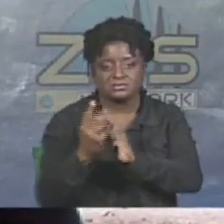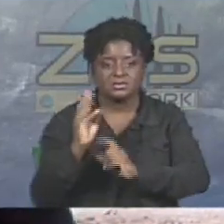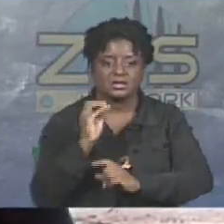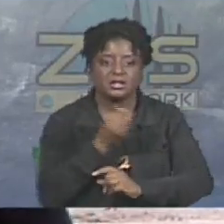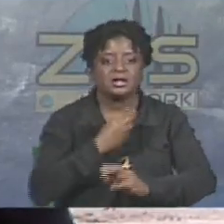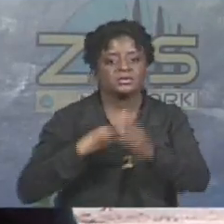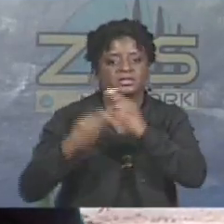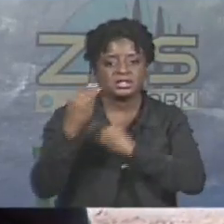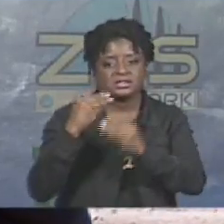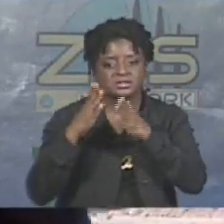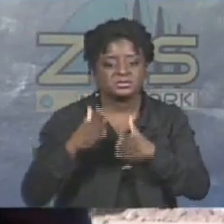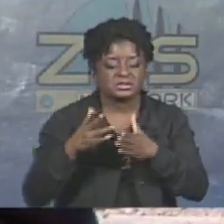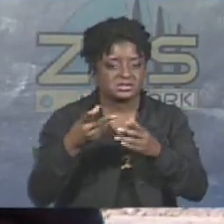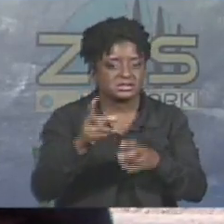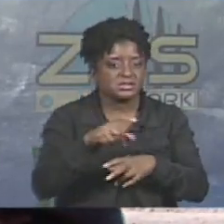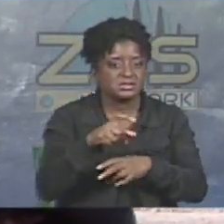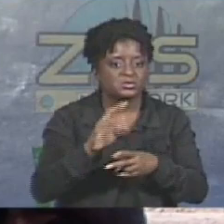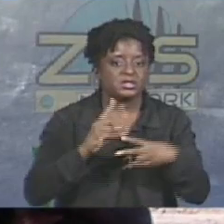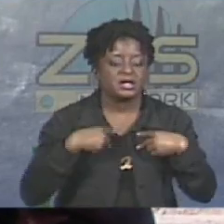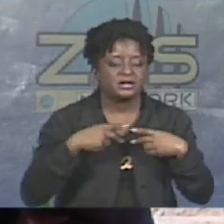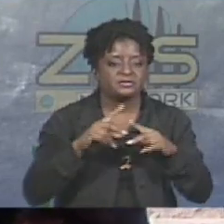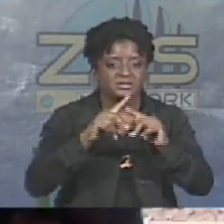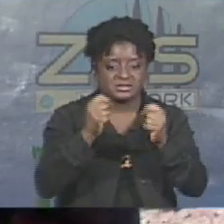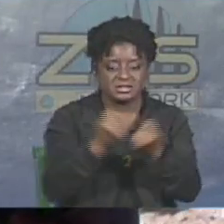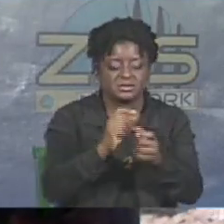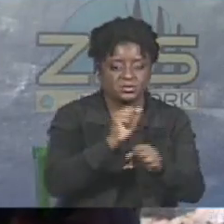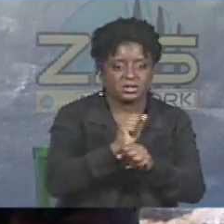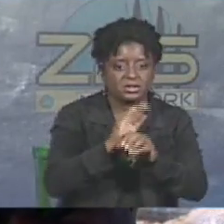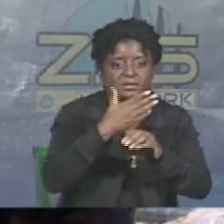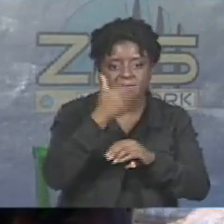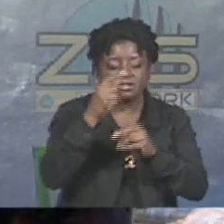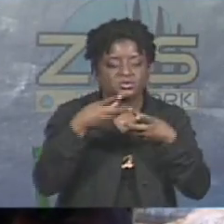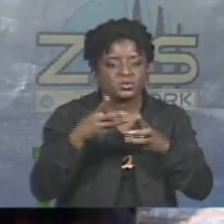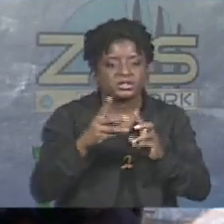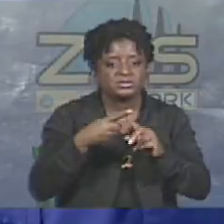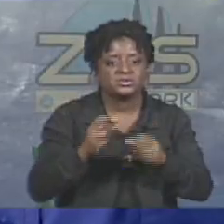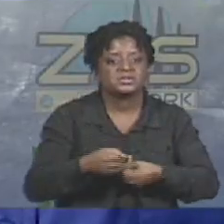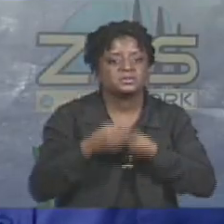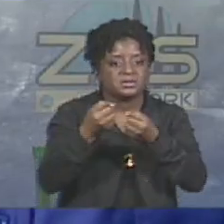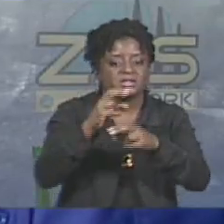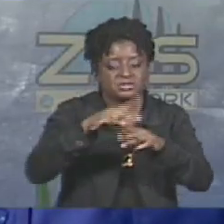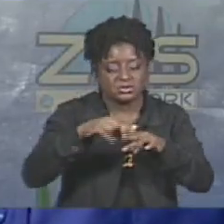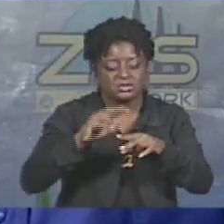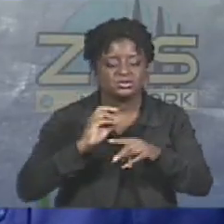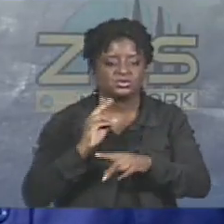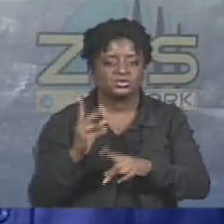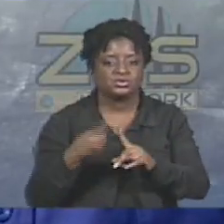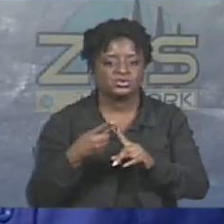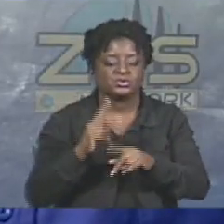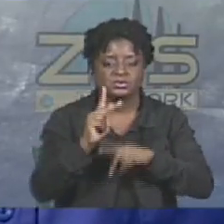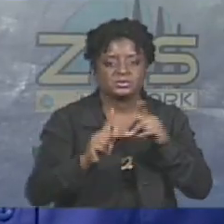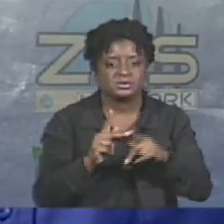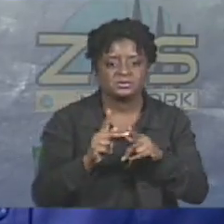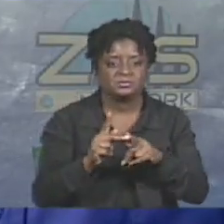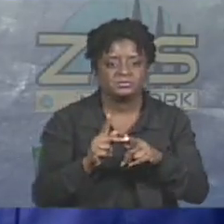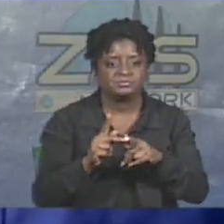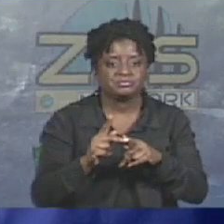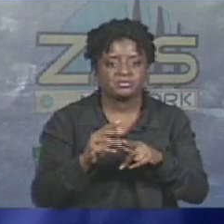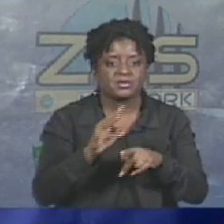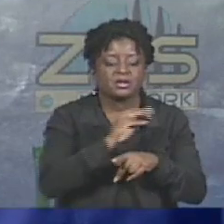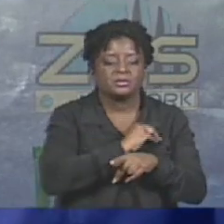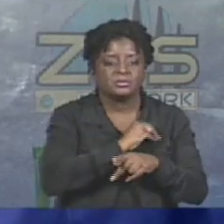team working on the best way to supply salt to our customers. As you know, MORTON also utilizes